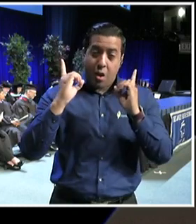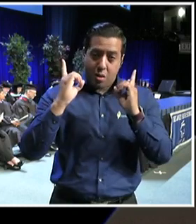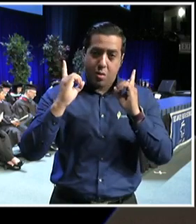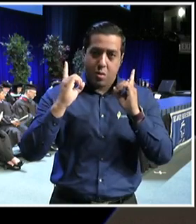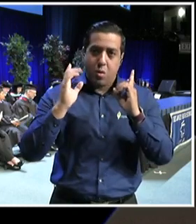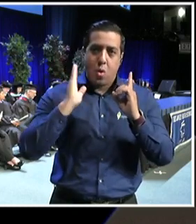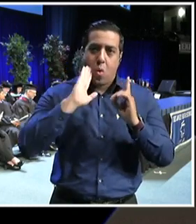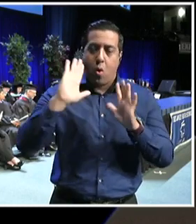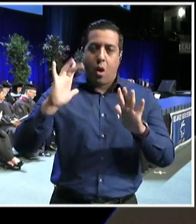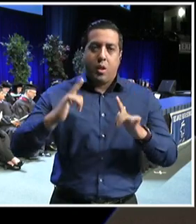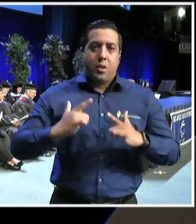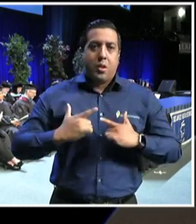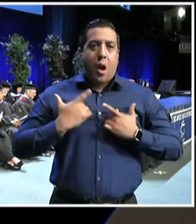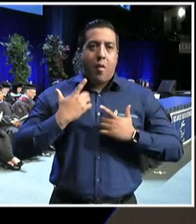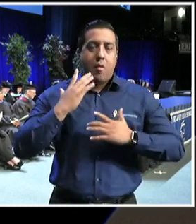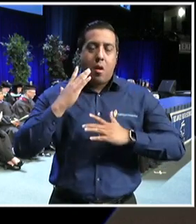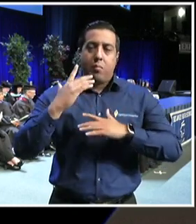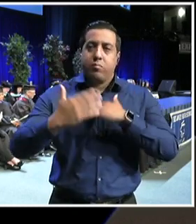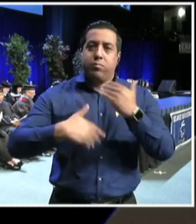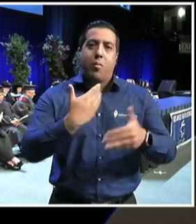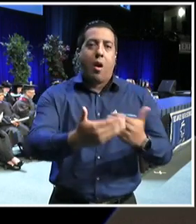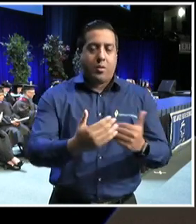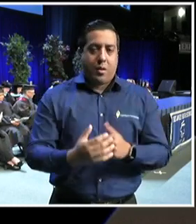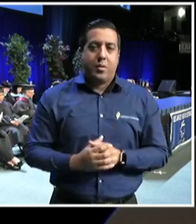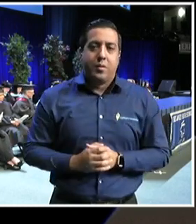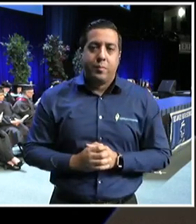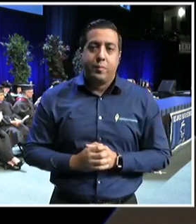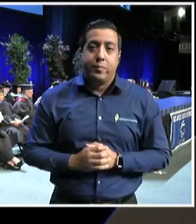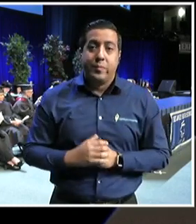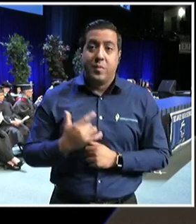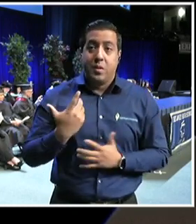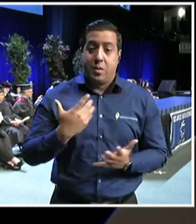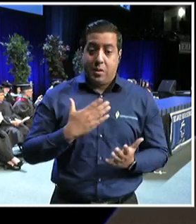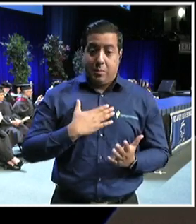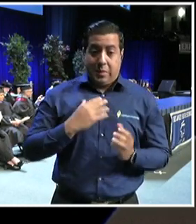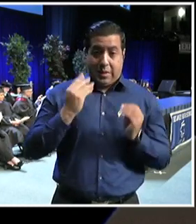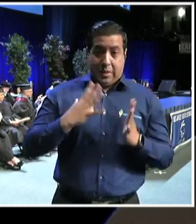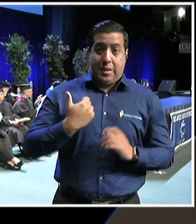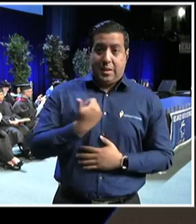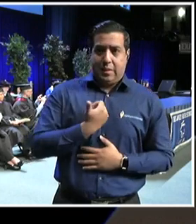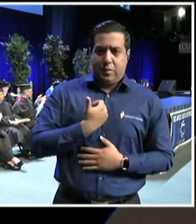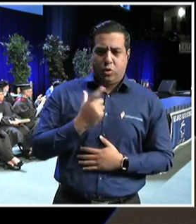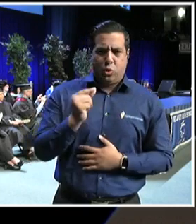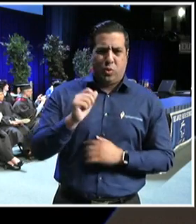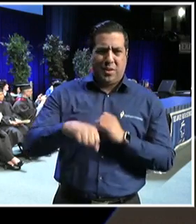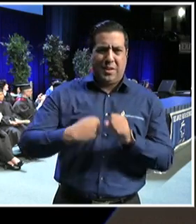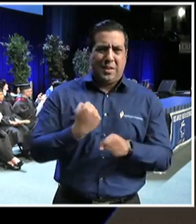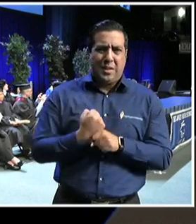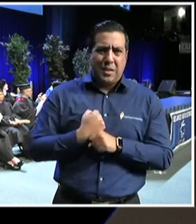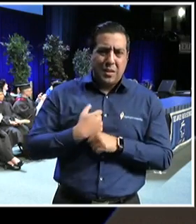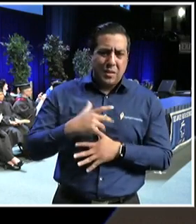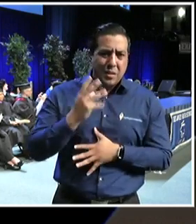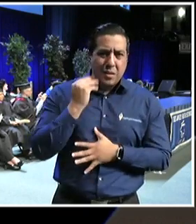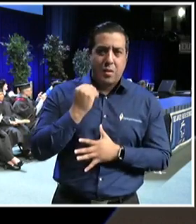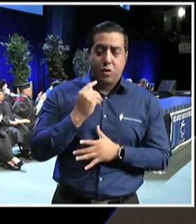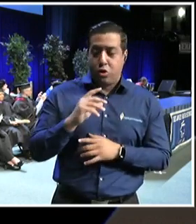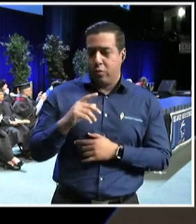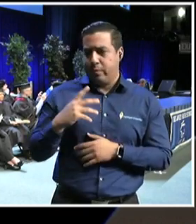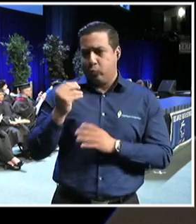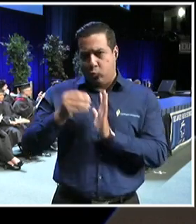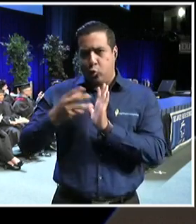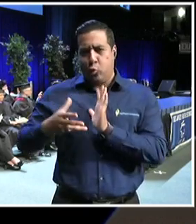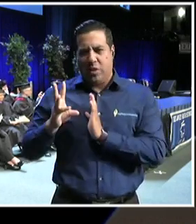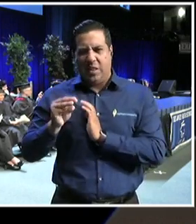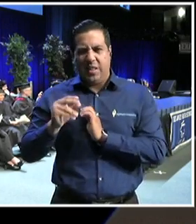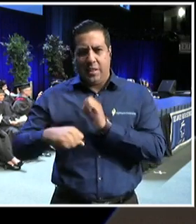a lifelong process. As a teacher myself for over 20 years and a student for over 60